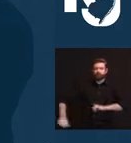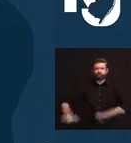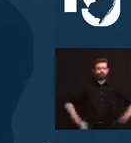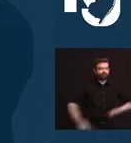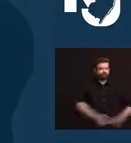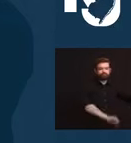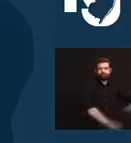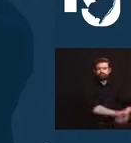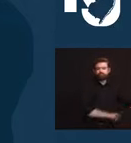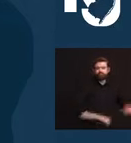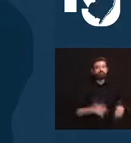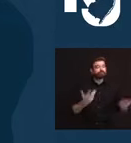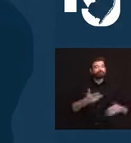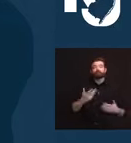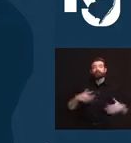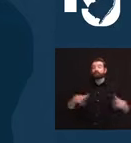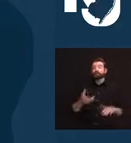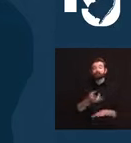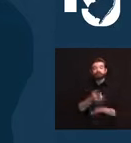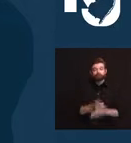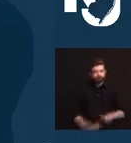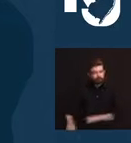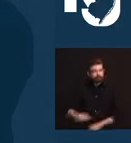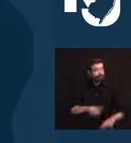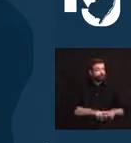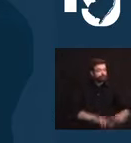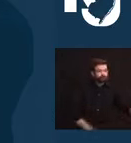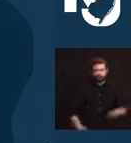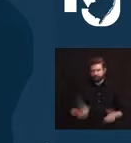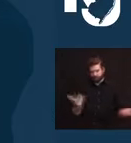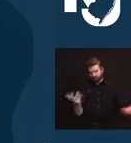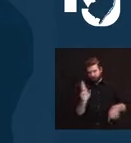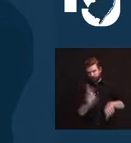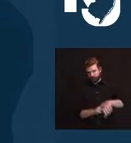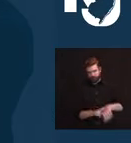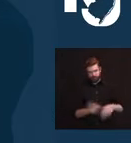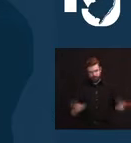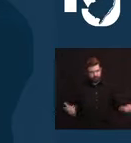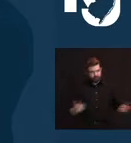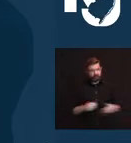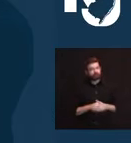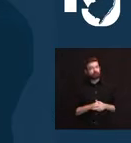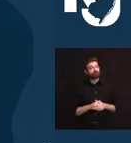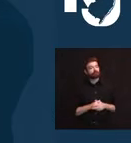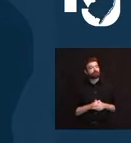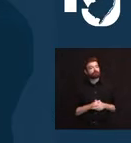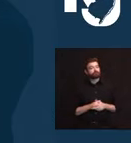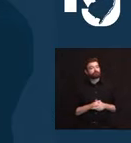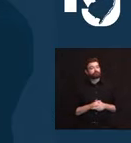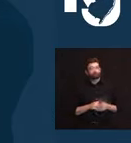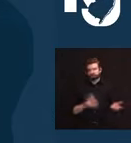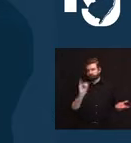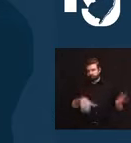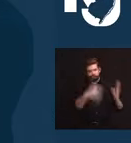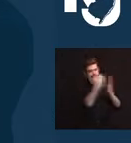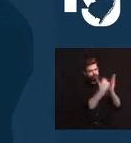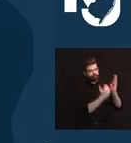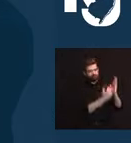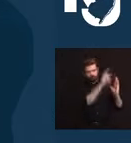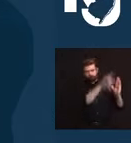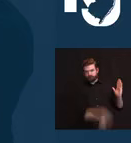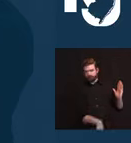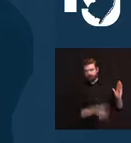I would just say none of this should be a surprise, and it's consistent with what we think are best practices, not just within our realm, but as we look across